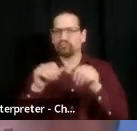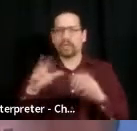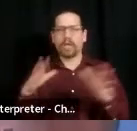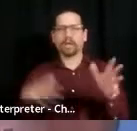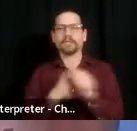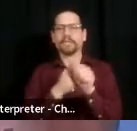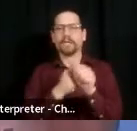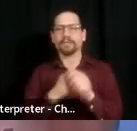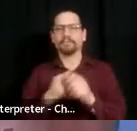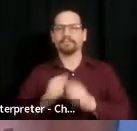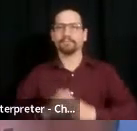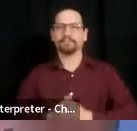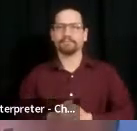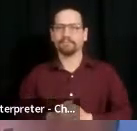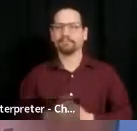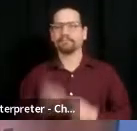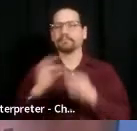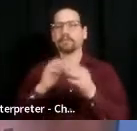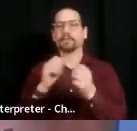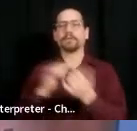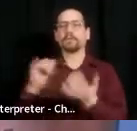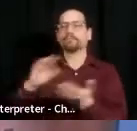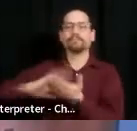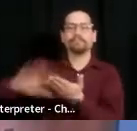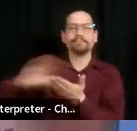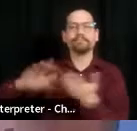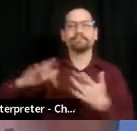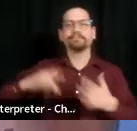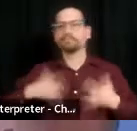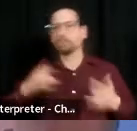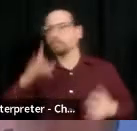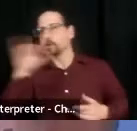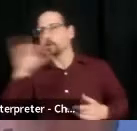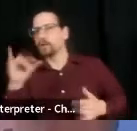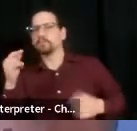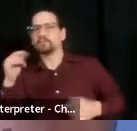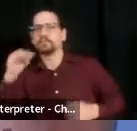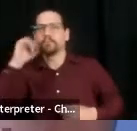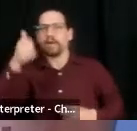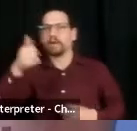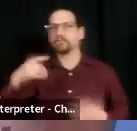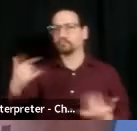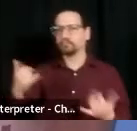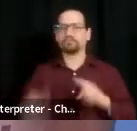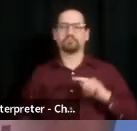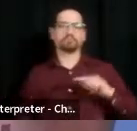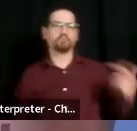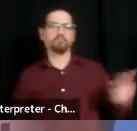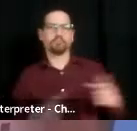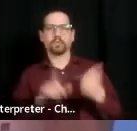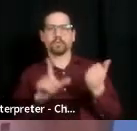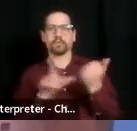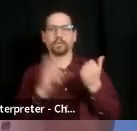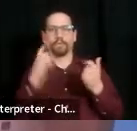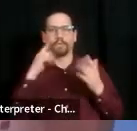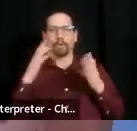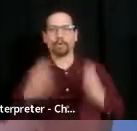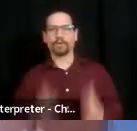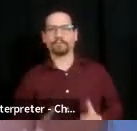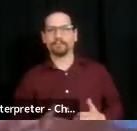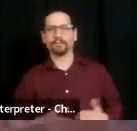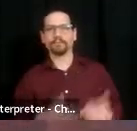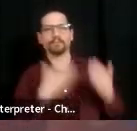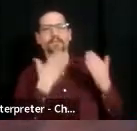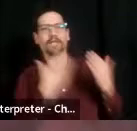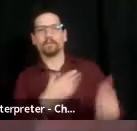I'll turn it over to our Lieutenant Governor. And Lieutenant Governor, thank you for all your time today and all your help getting on all those radio shows and all the work communicating with people in